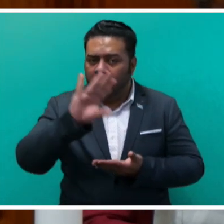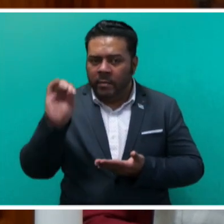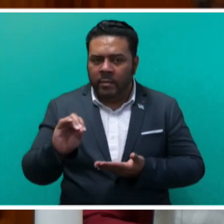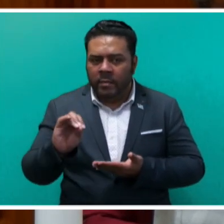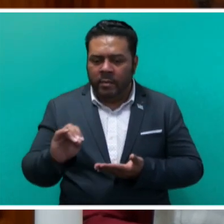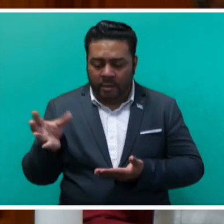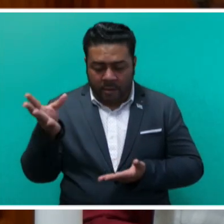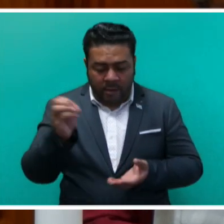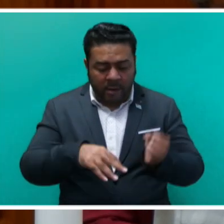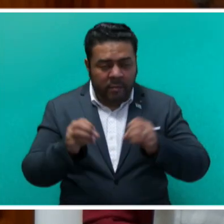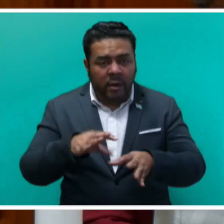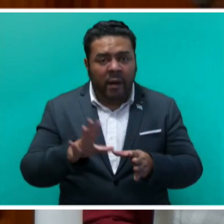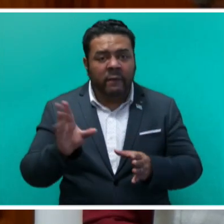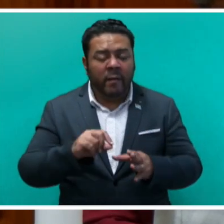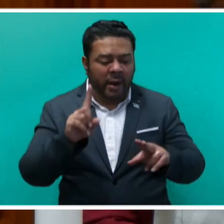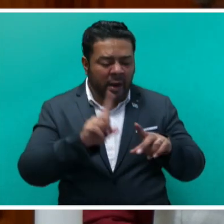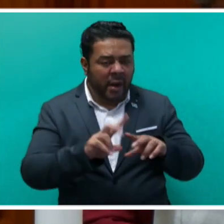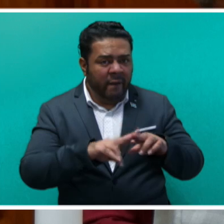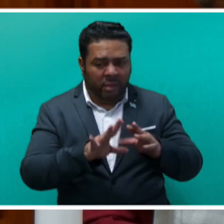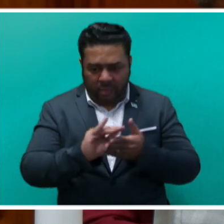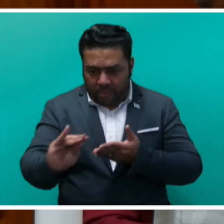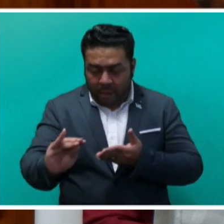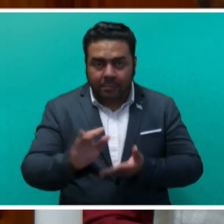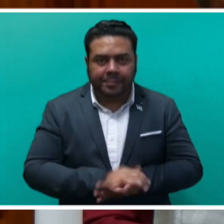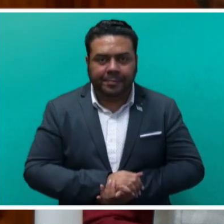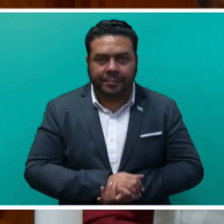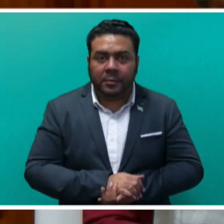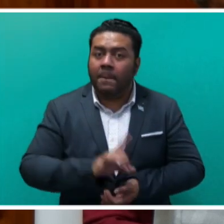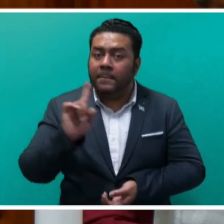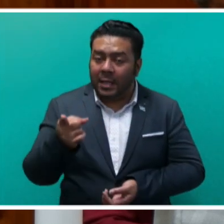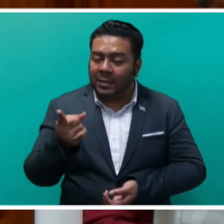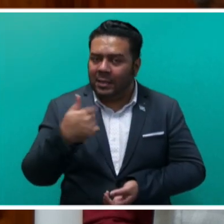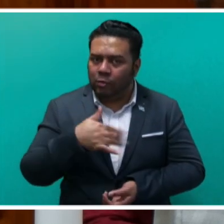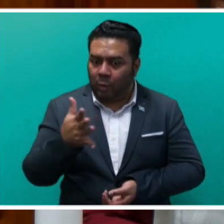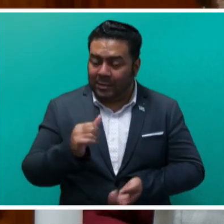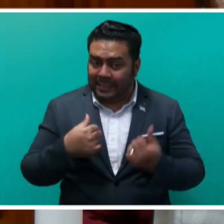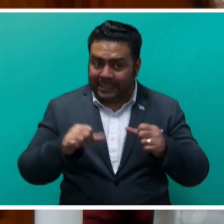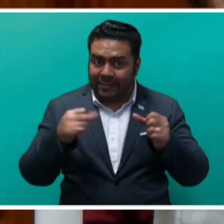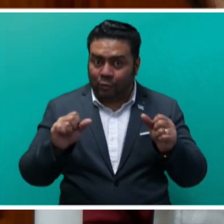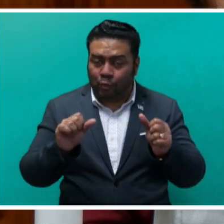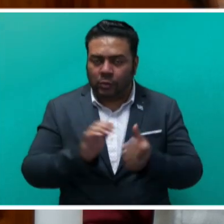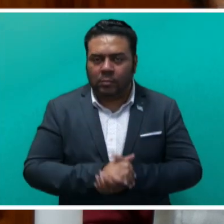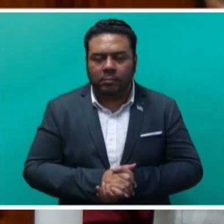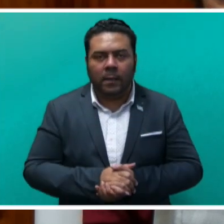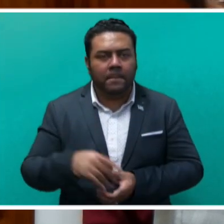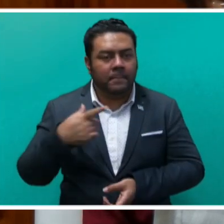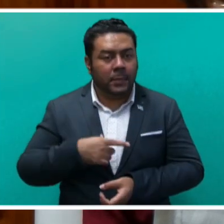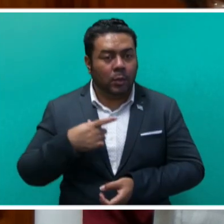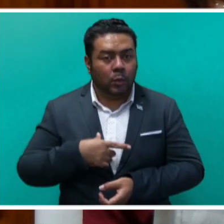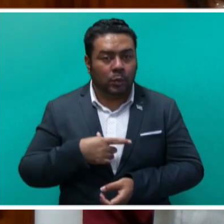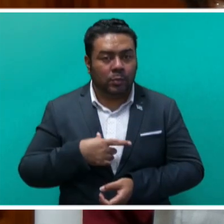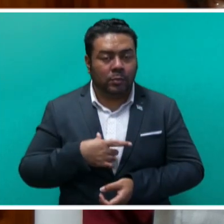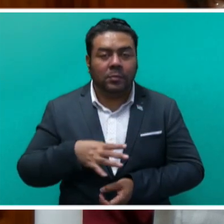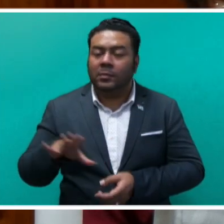the applicant. Perhaps the reason why it's so successful, sir, is because similar